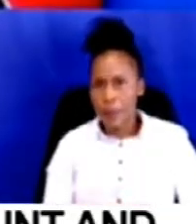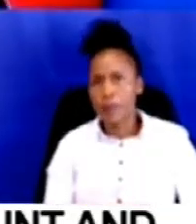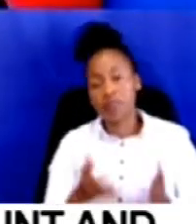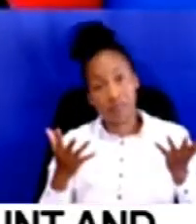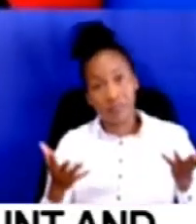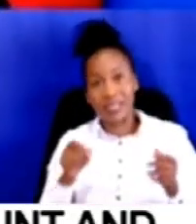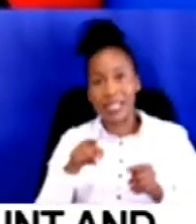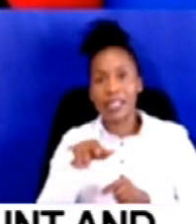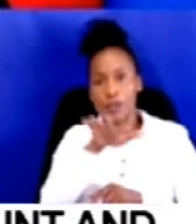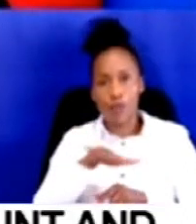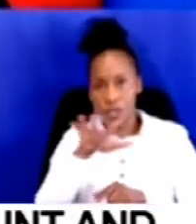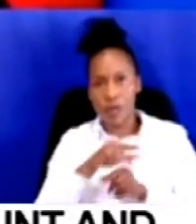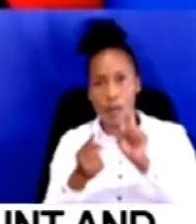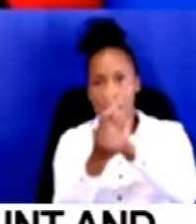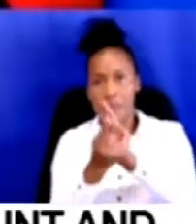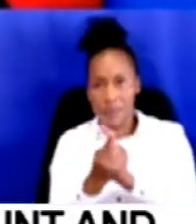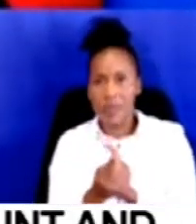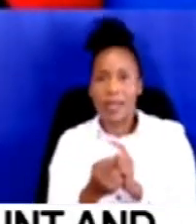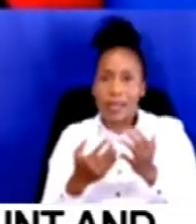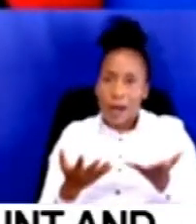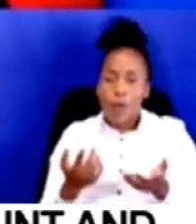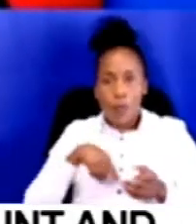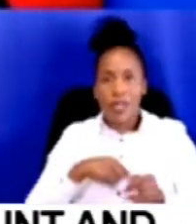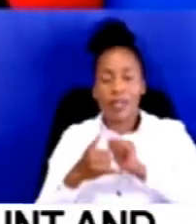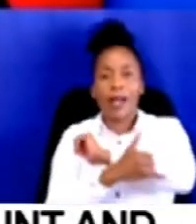a situation that we're facing as a country that,